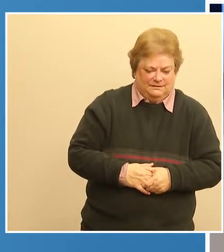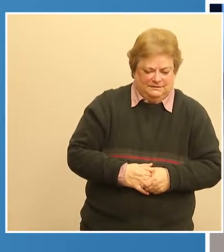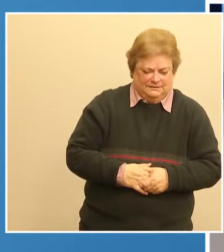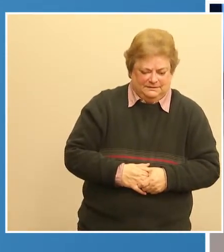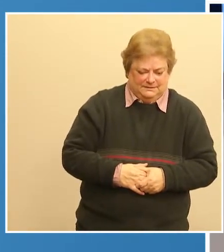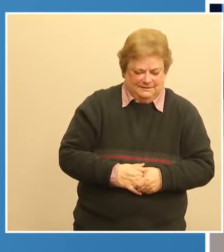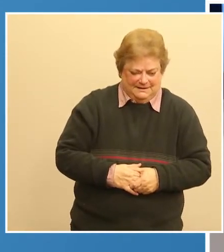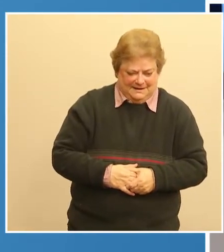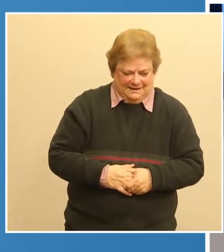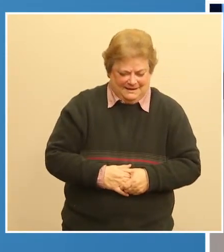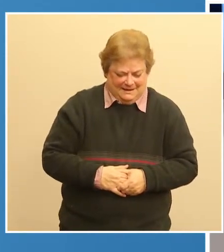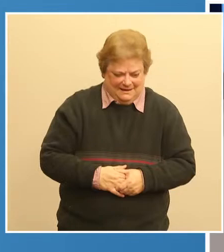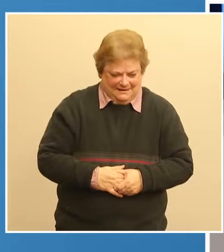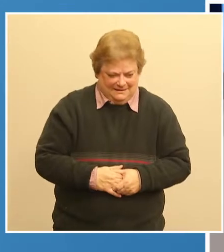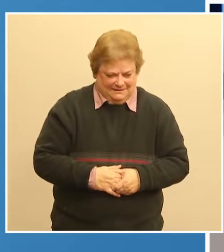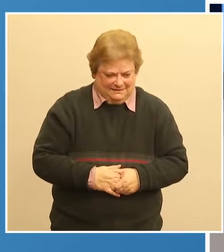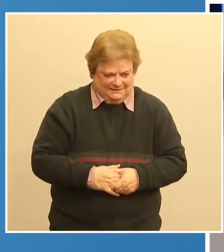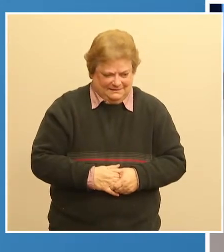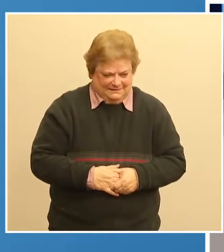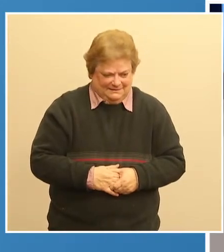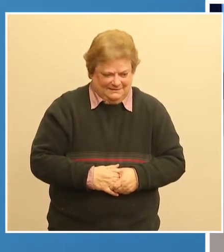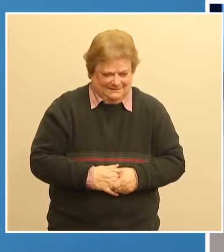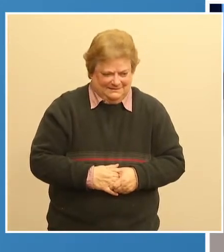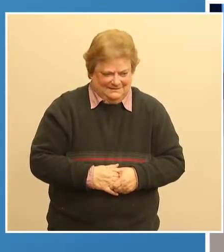I'm sorry. Go ahead. Go ahead.